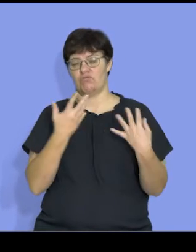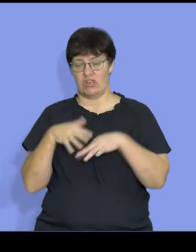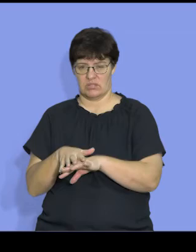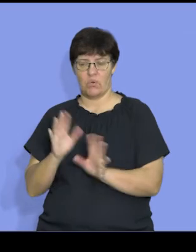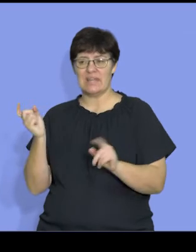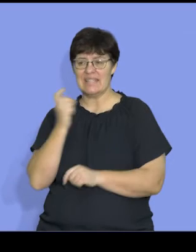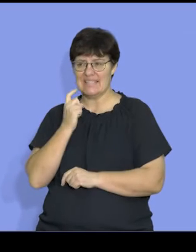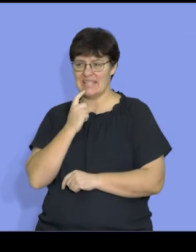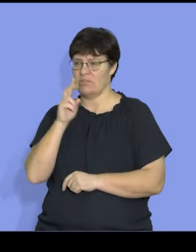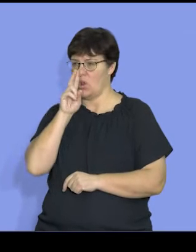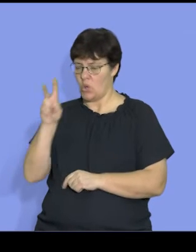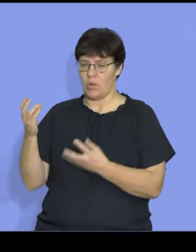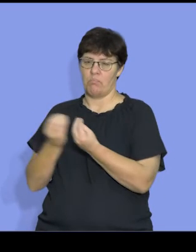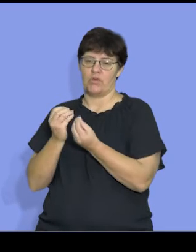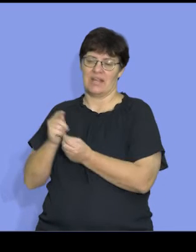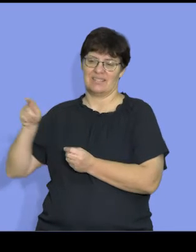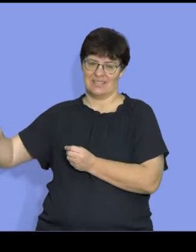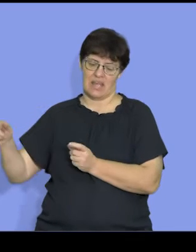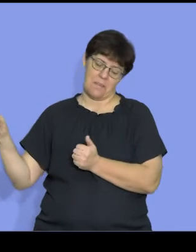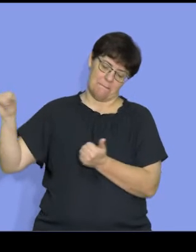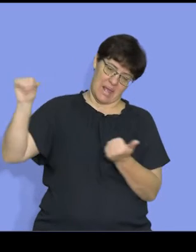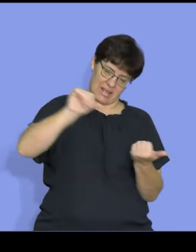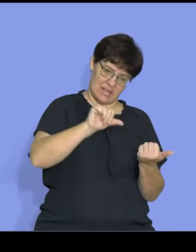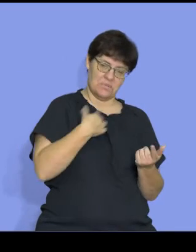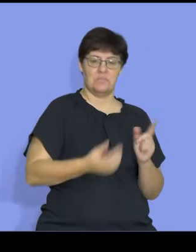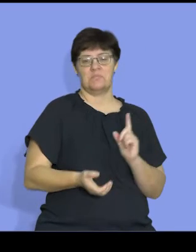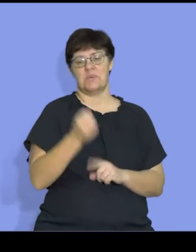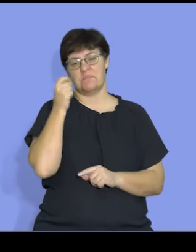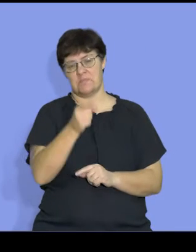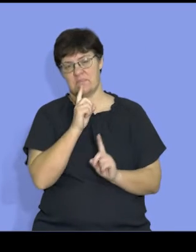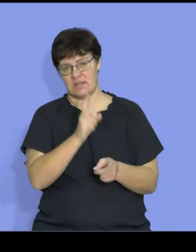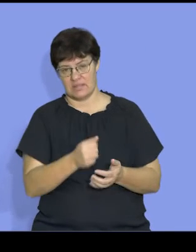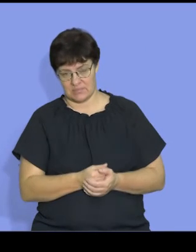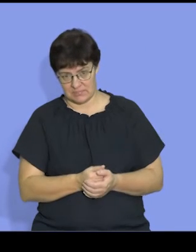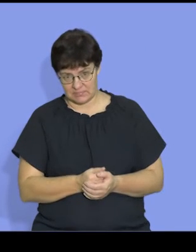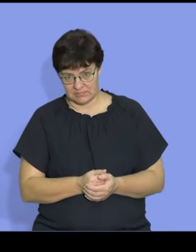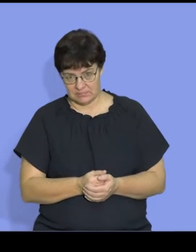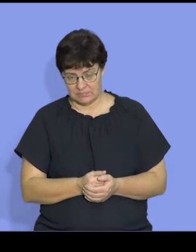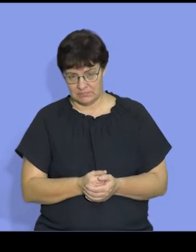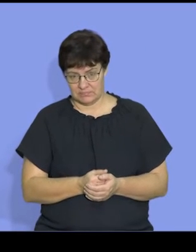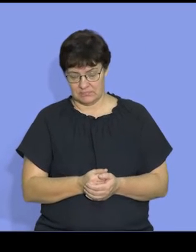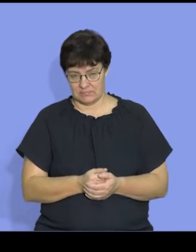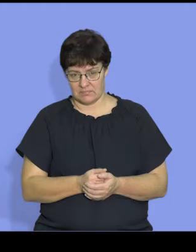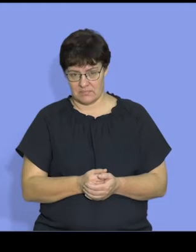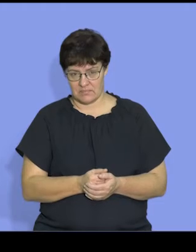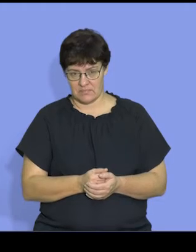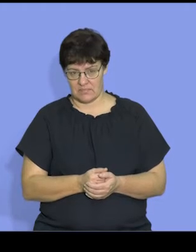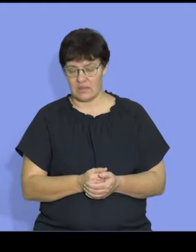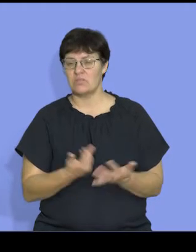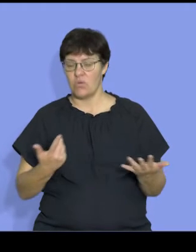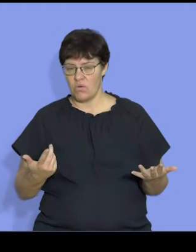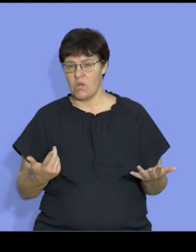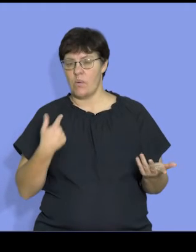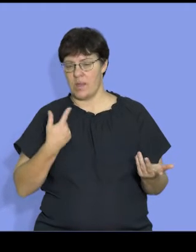this is to look at the products and work backwards to try and identify the types of reactants so that we are able to